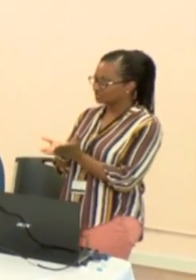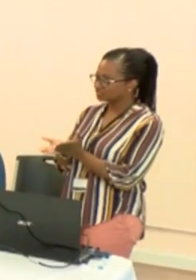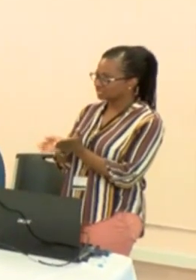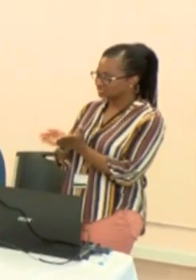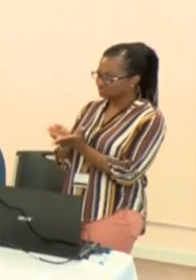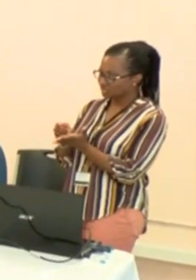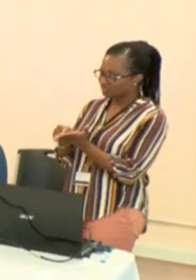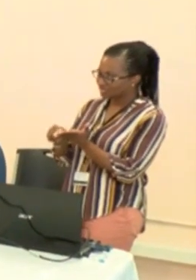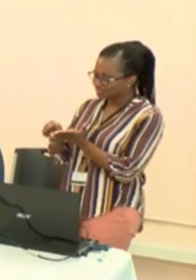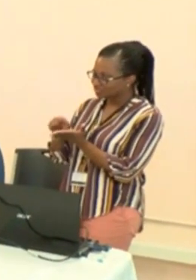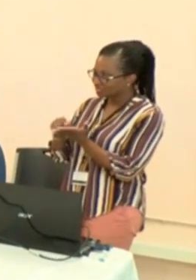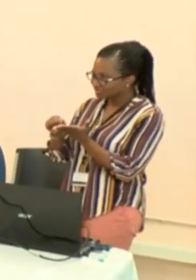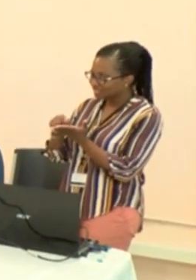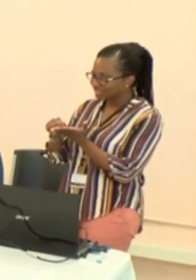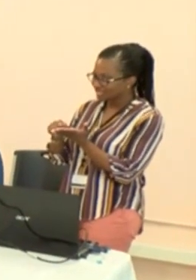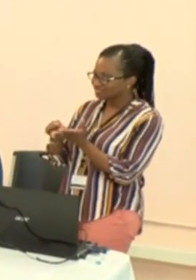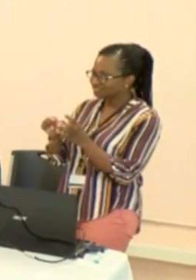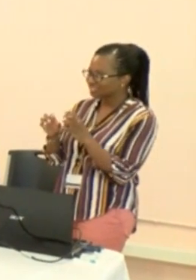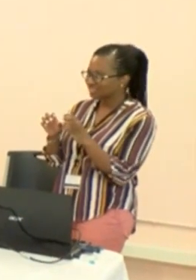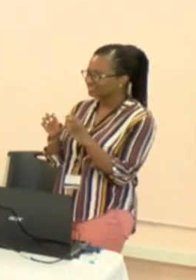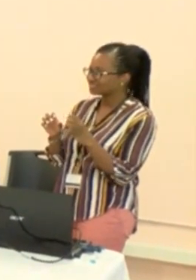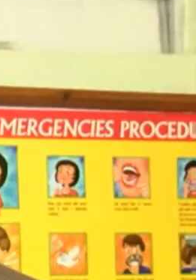of topics relating to the entire body.